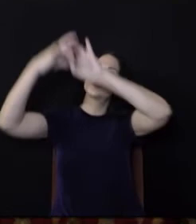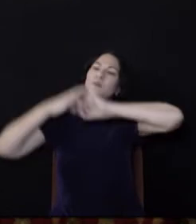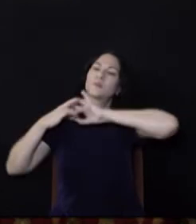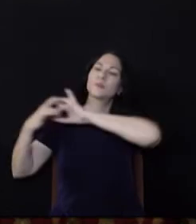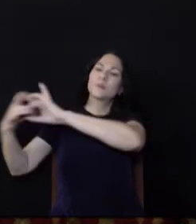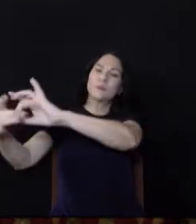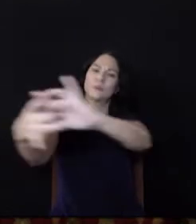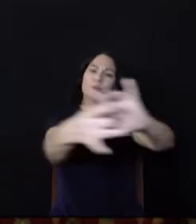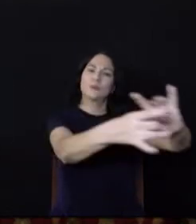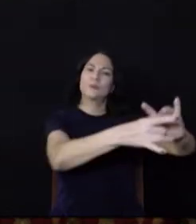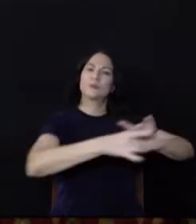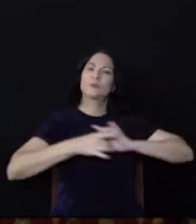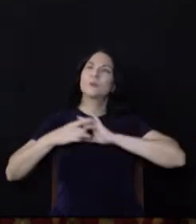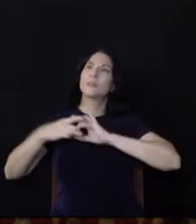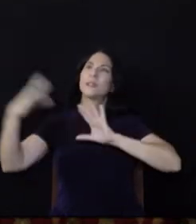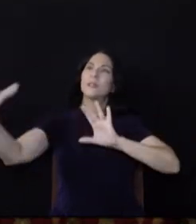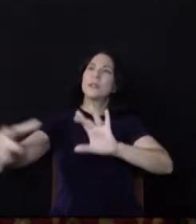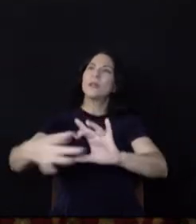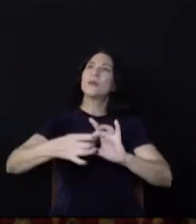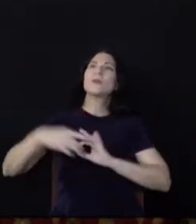Unite your church.